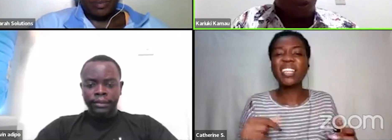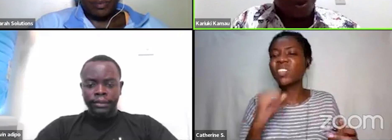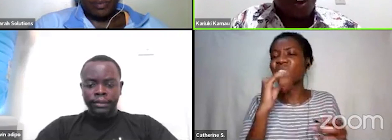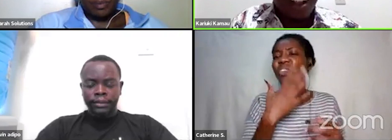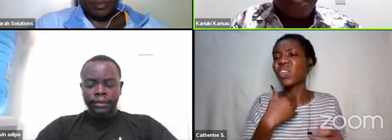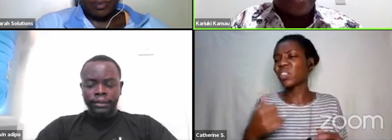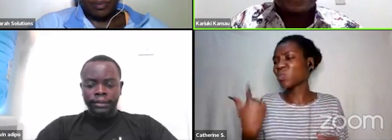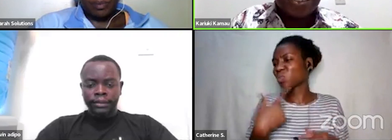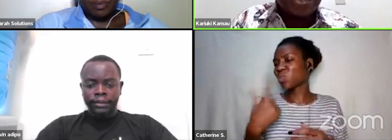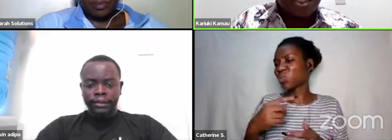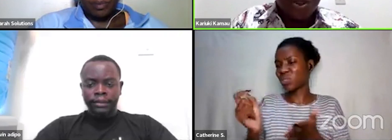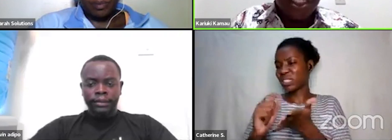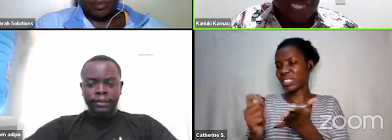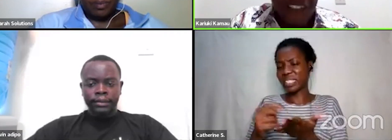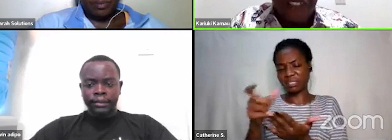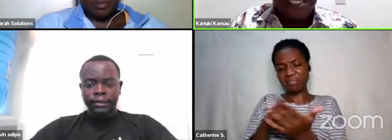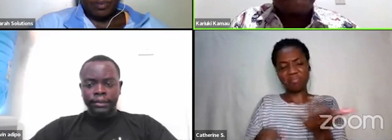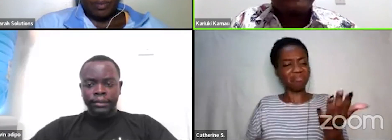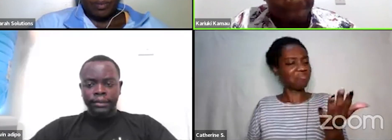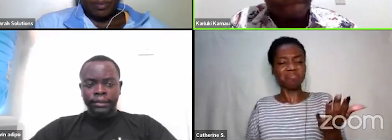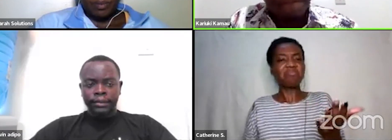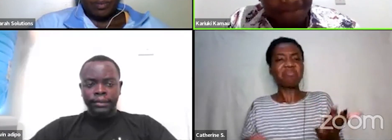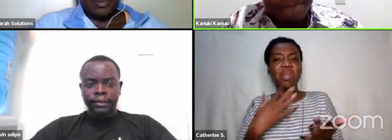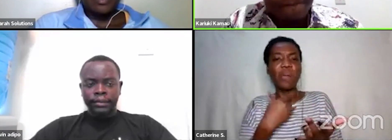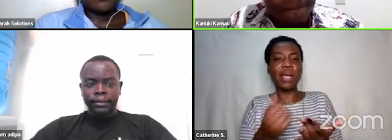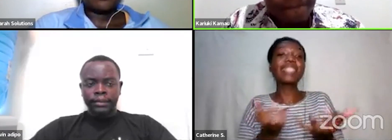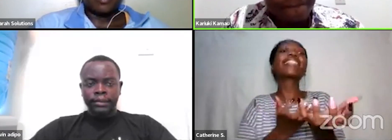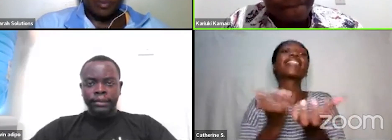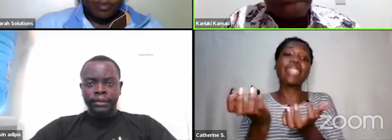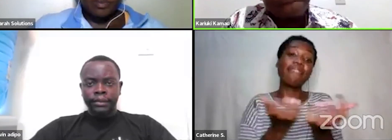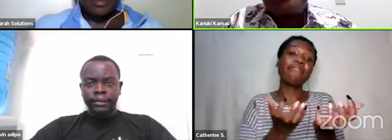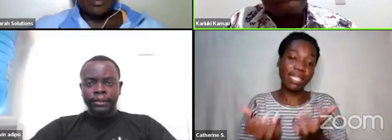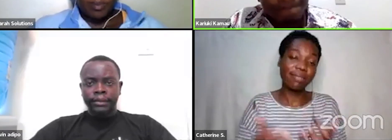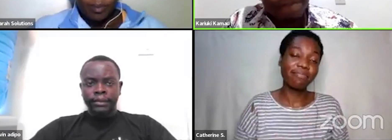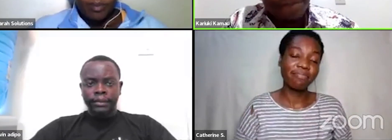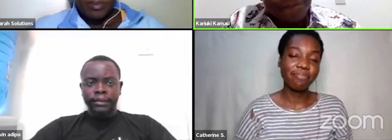in the logbook. They're interested with the service.